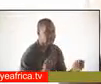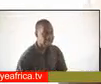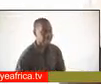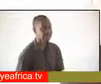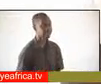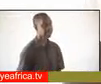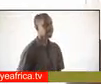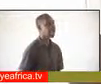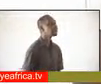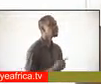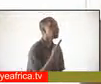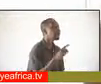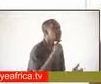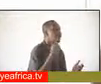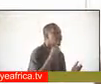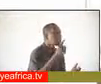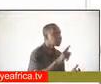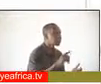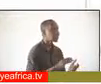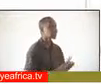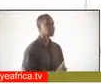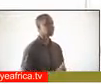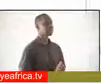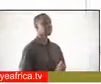And for the introduction,